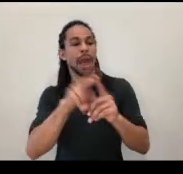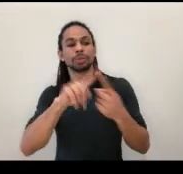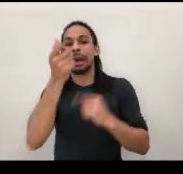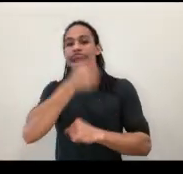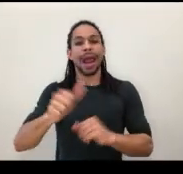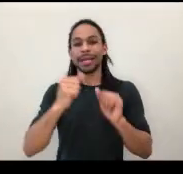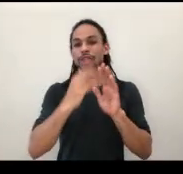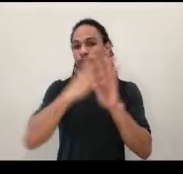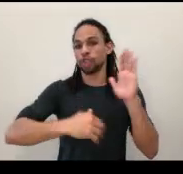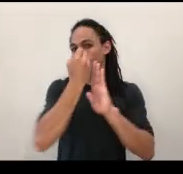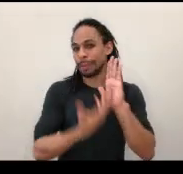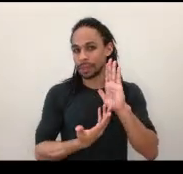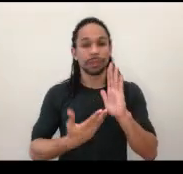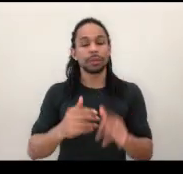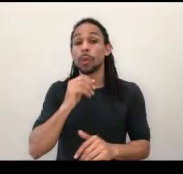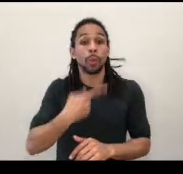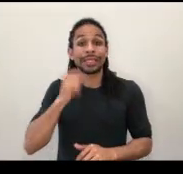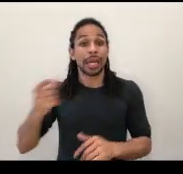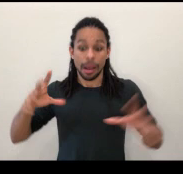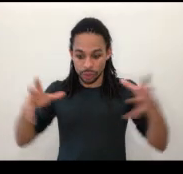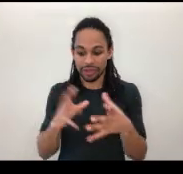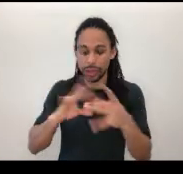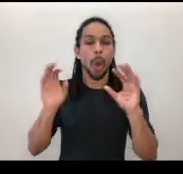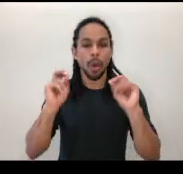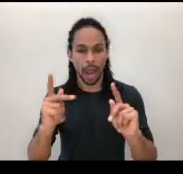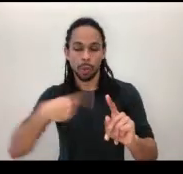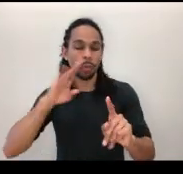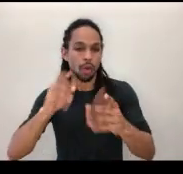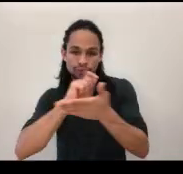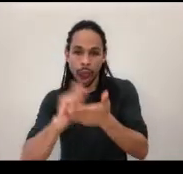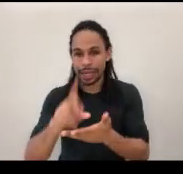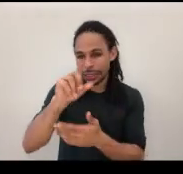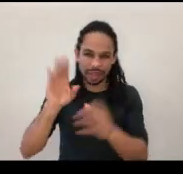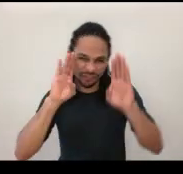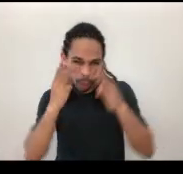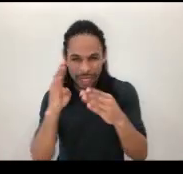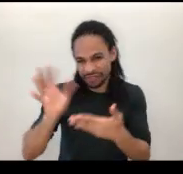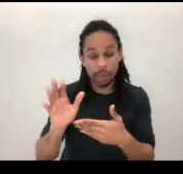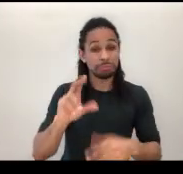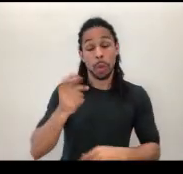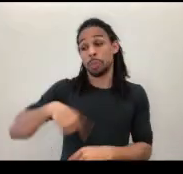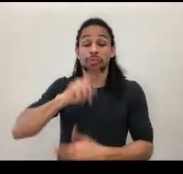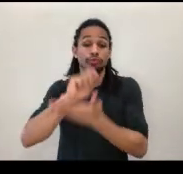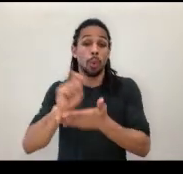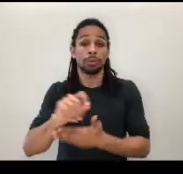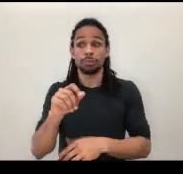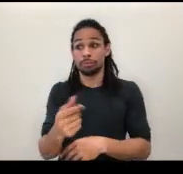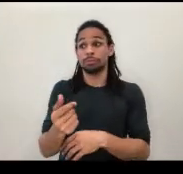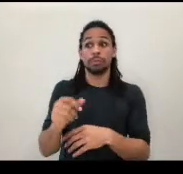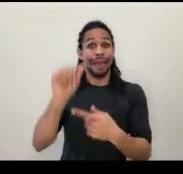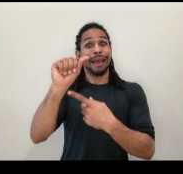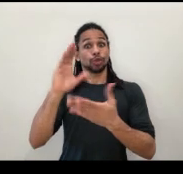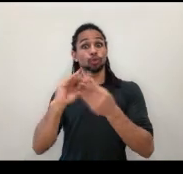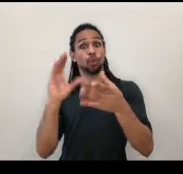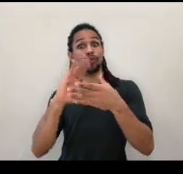You know, it's not like we came together and we're like, okay, we're going to write a disability focused film. We just were writing a story, you know, and we